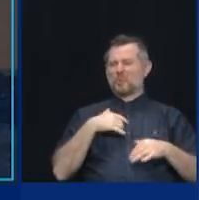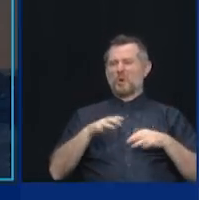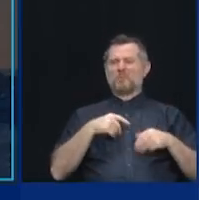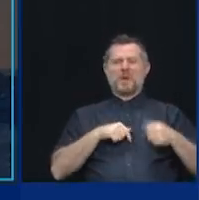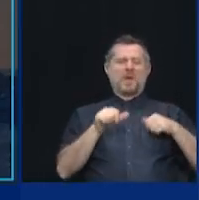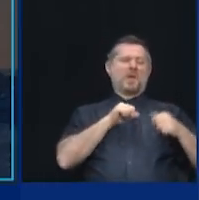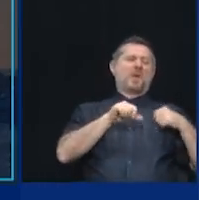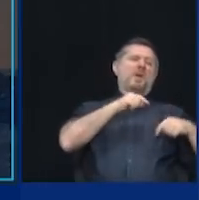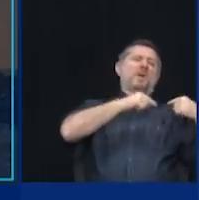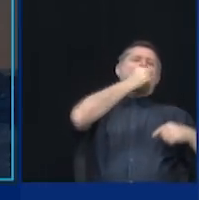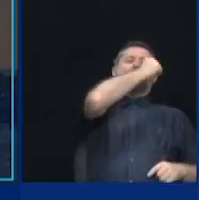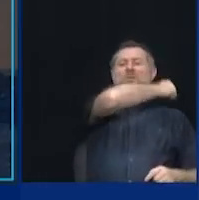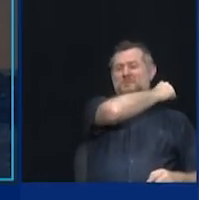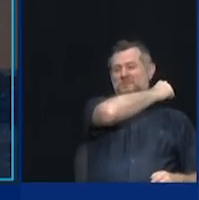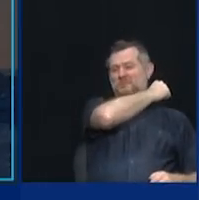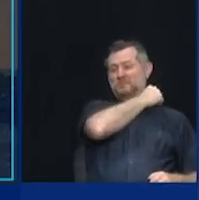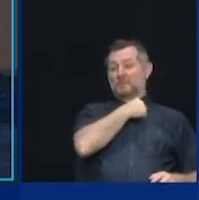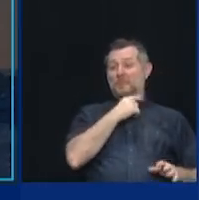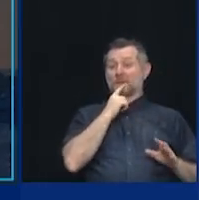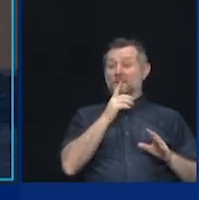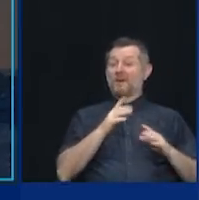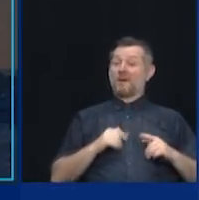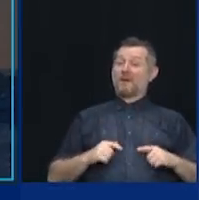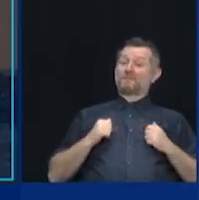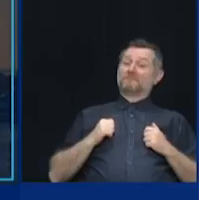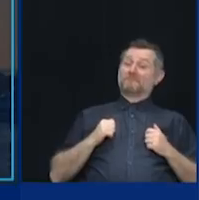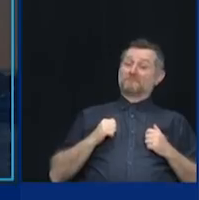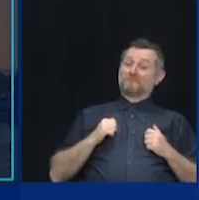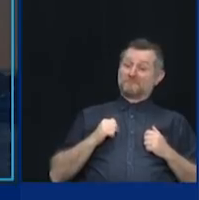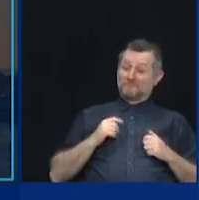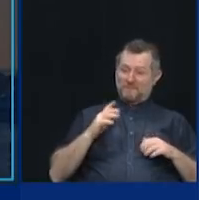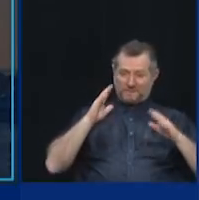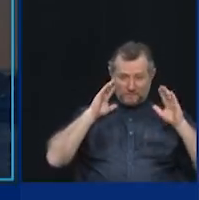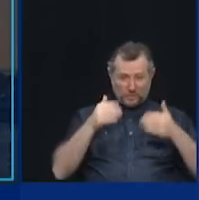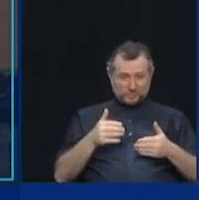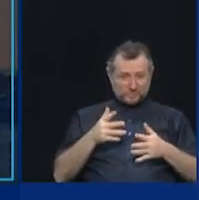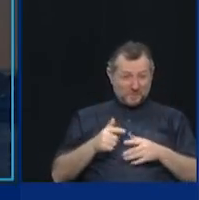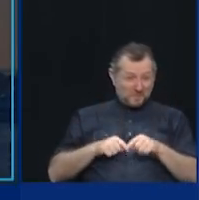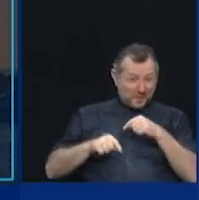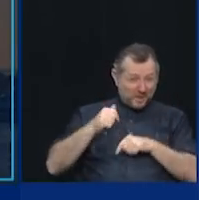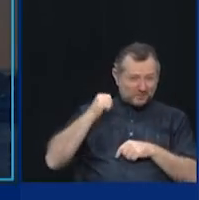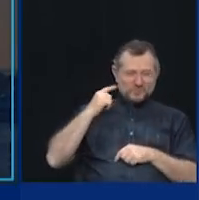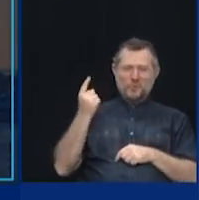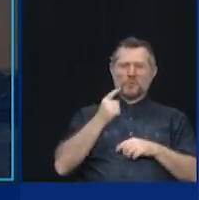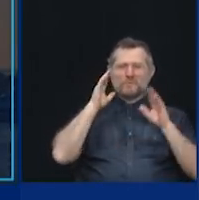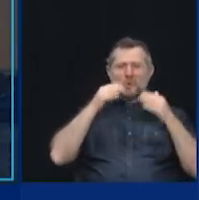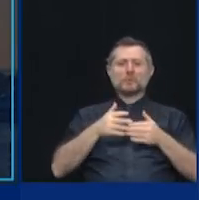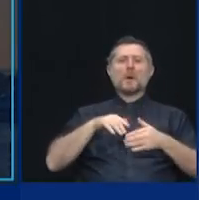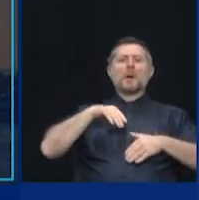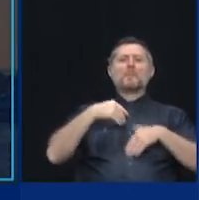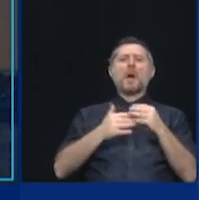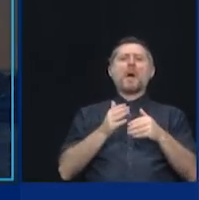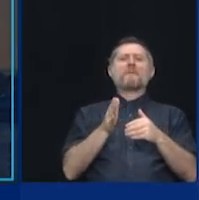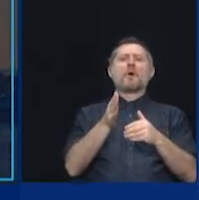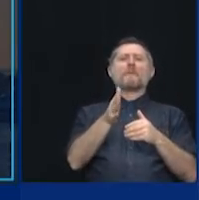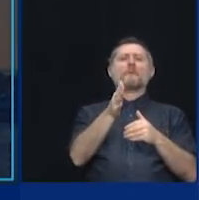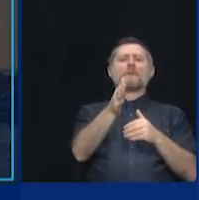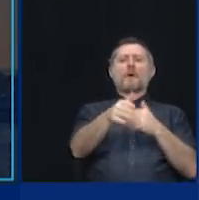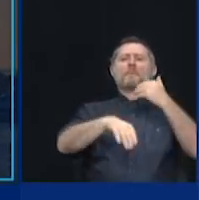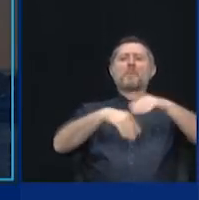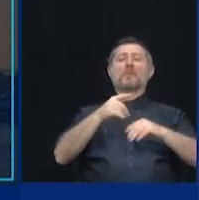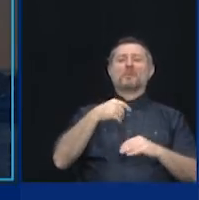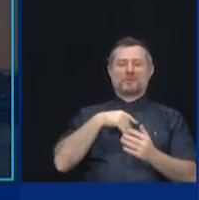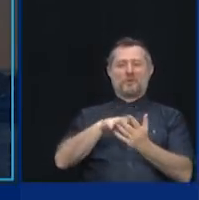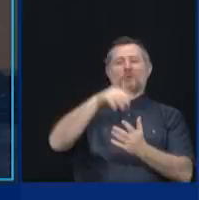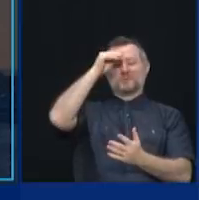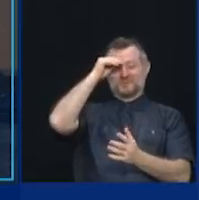year. Life is not about going back. Life is about going forward. And we've learned a lot since last